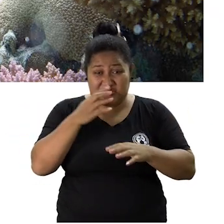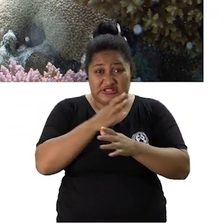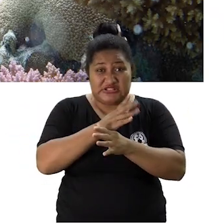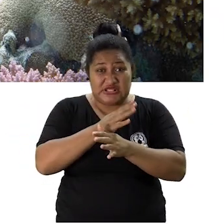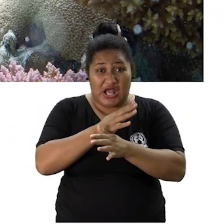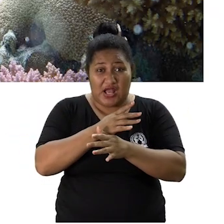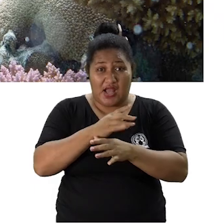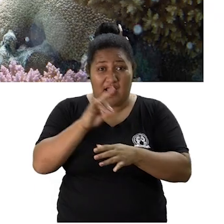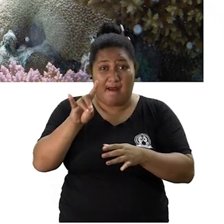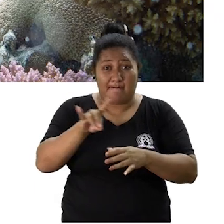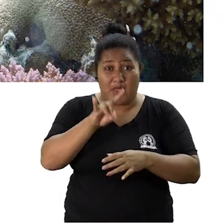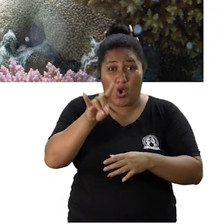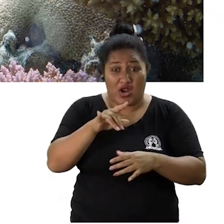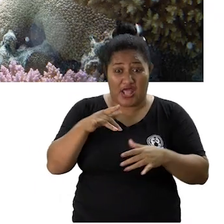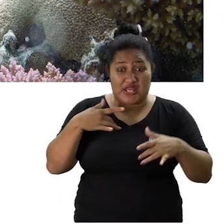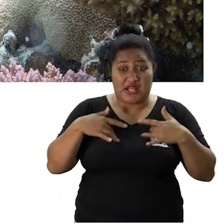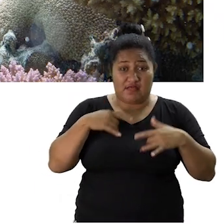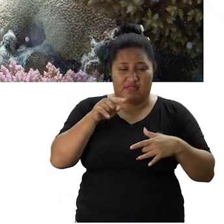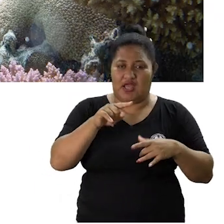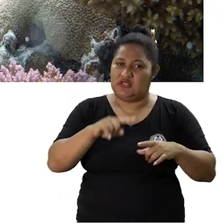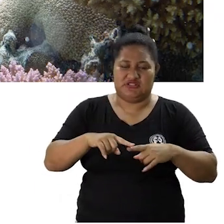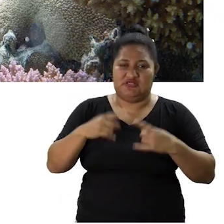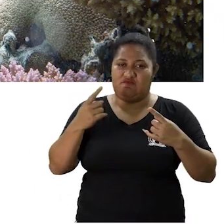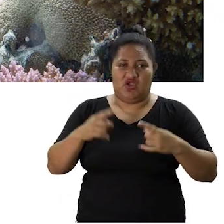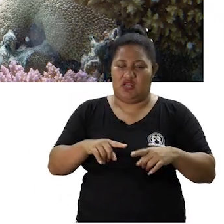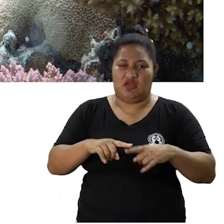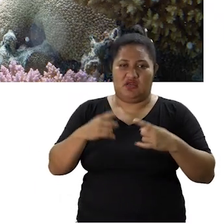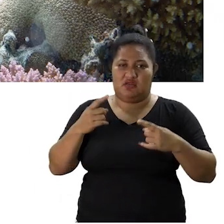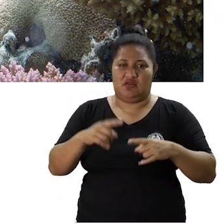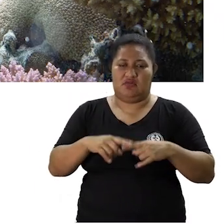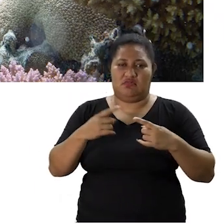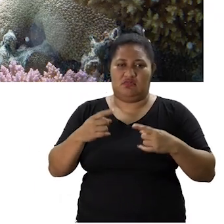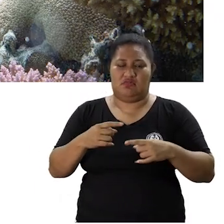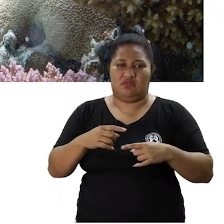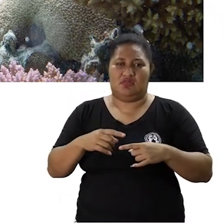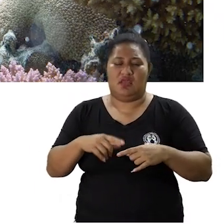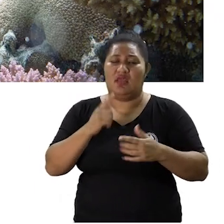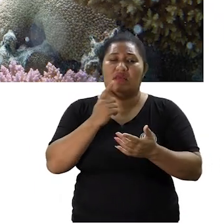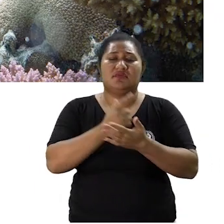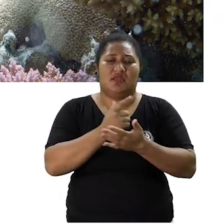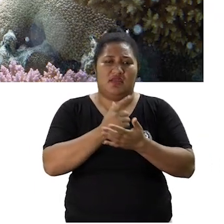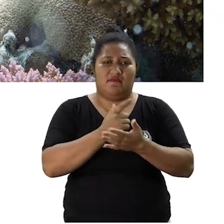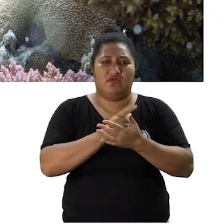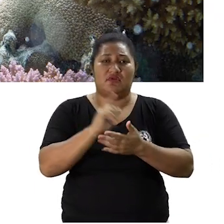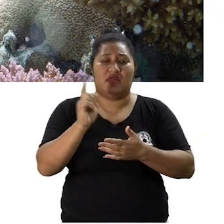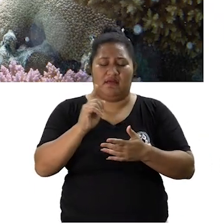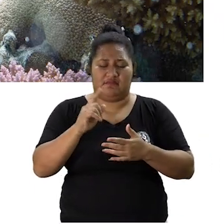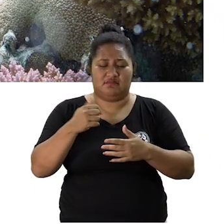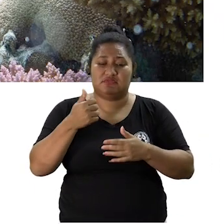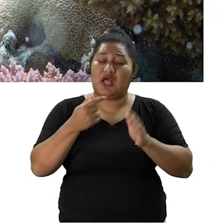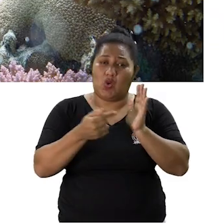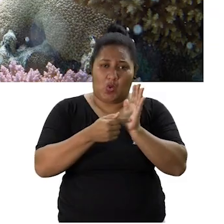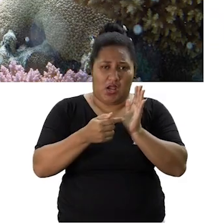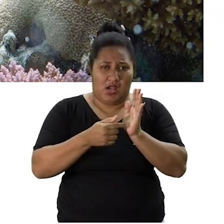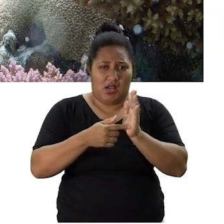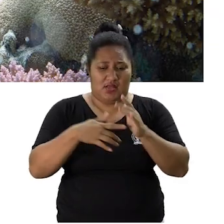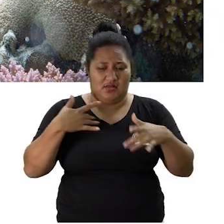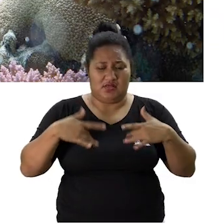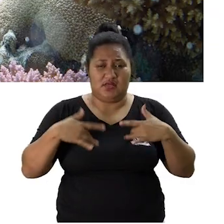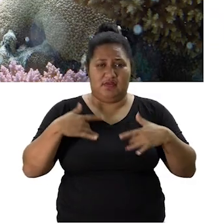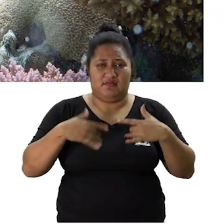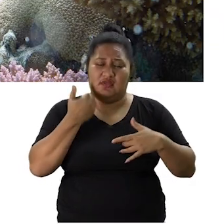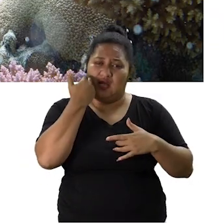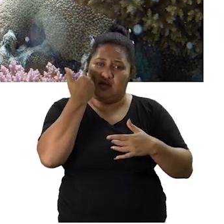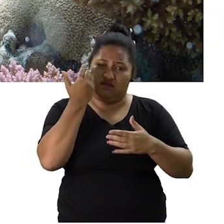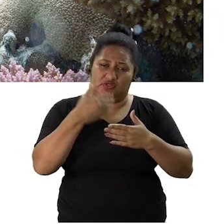se o manga, ese uma. So, e te le foi lona sao, e le soifuanga o tātou ia so